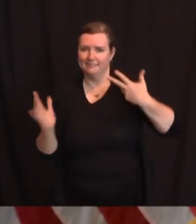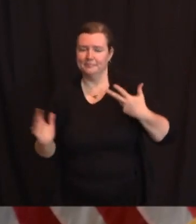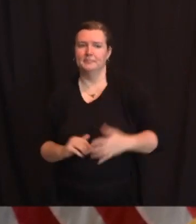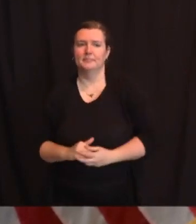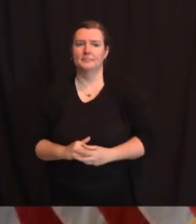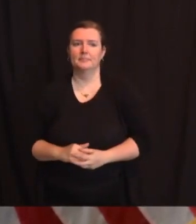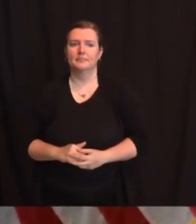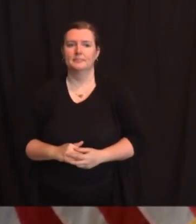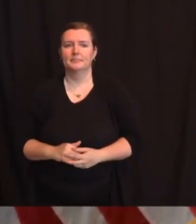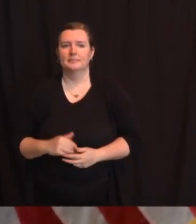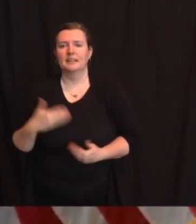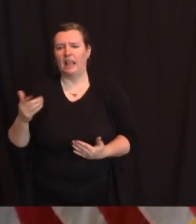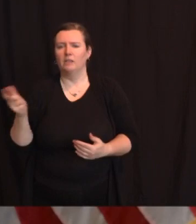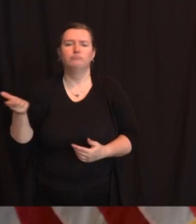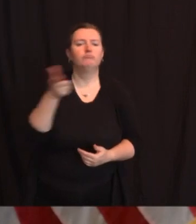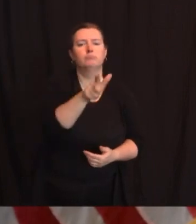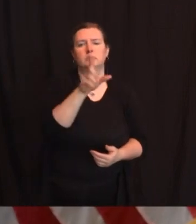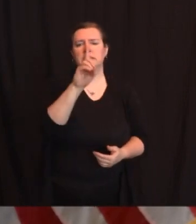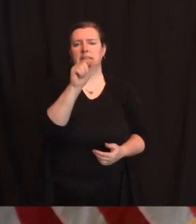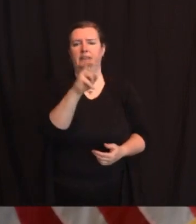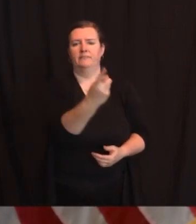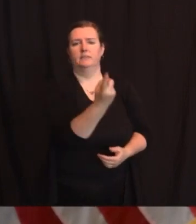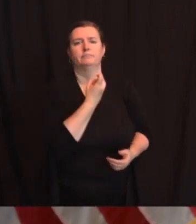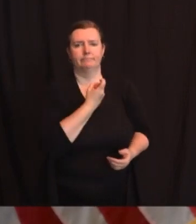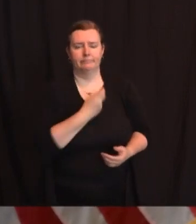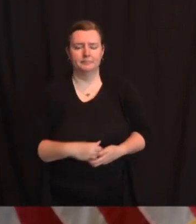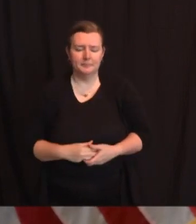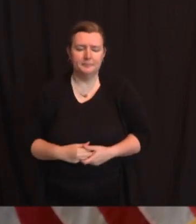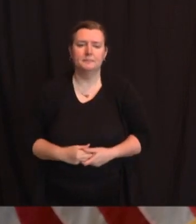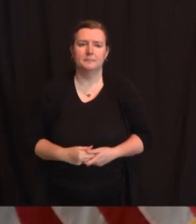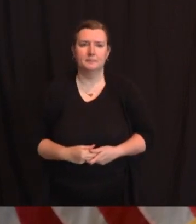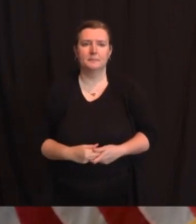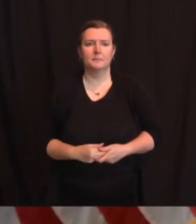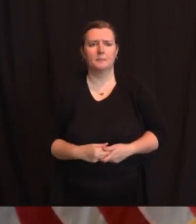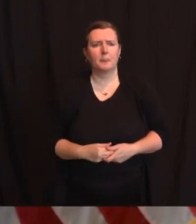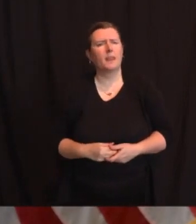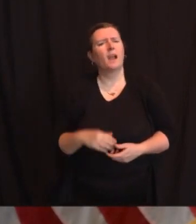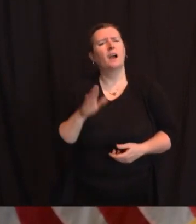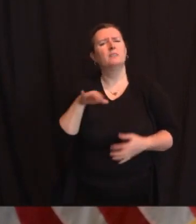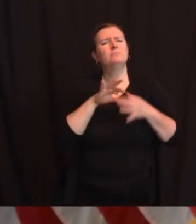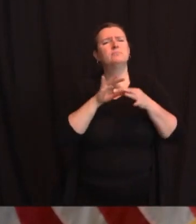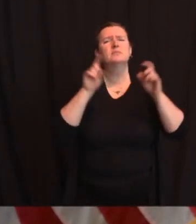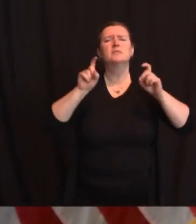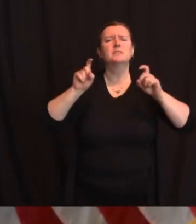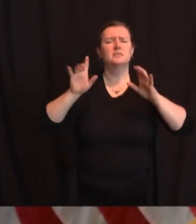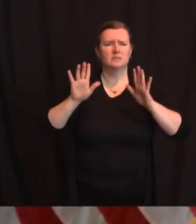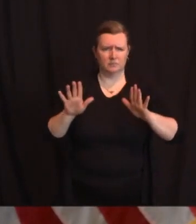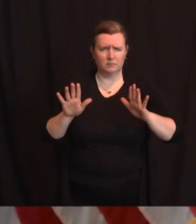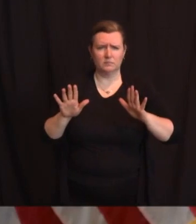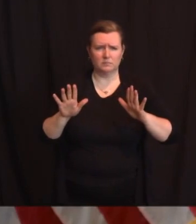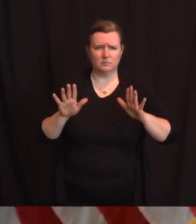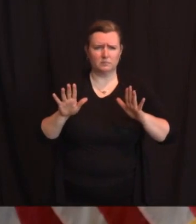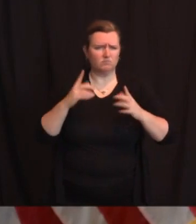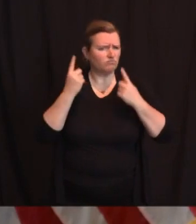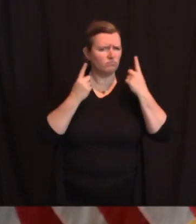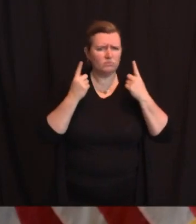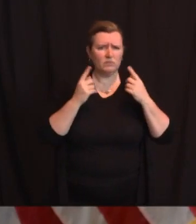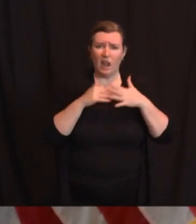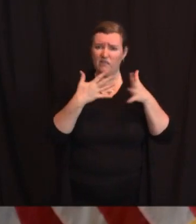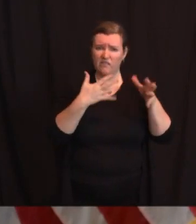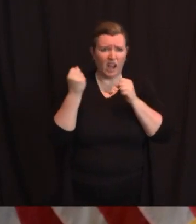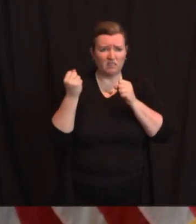you. Hi. So on the testing, how quickly do we think we're going to be able to get the